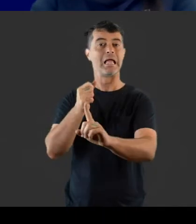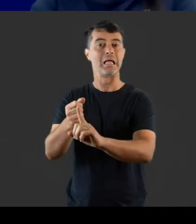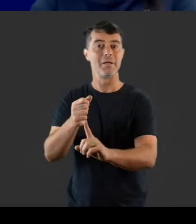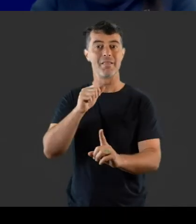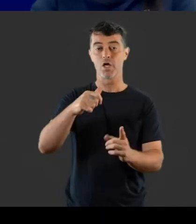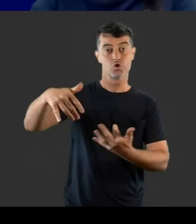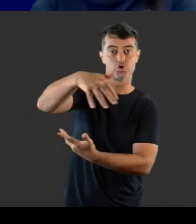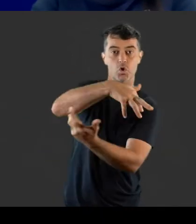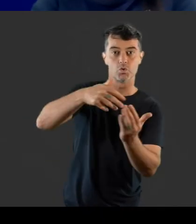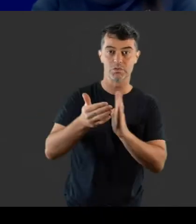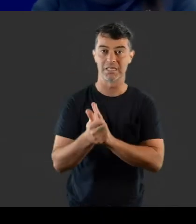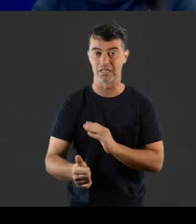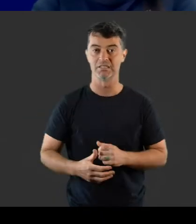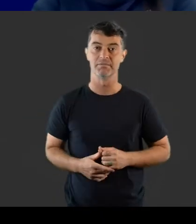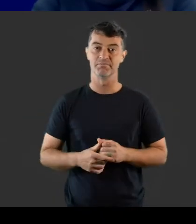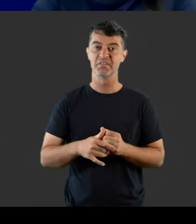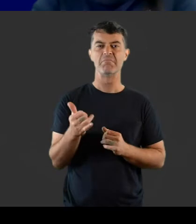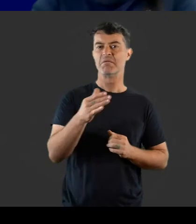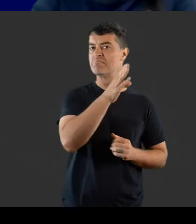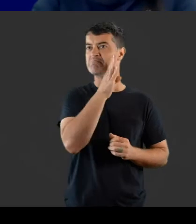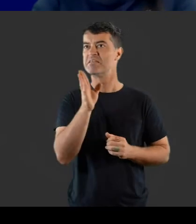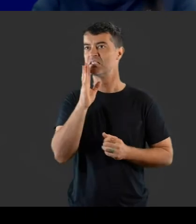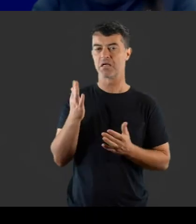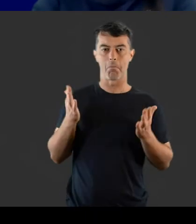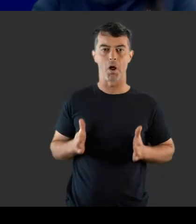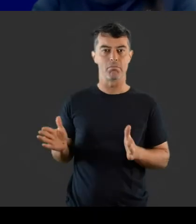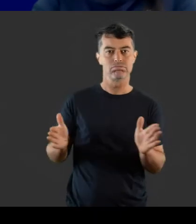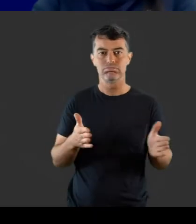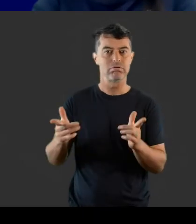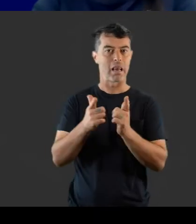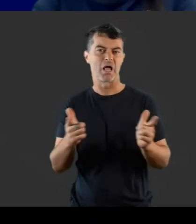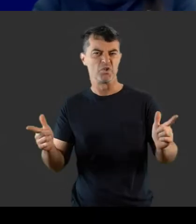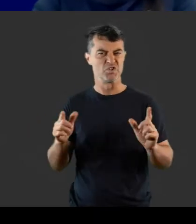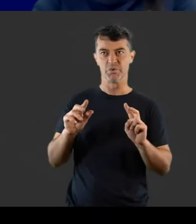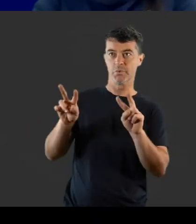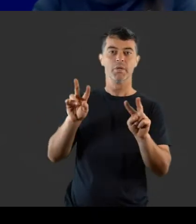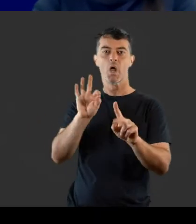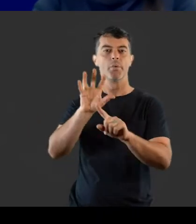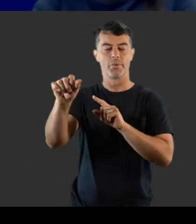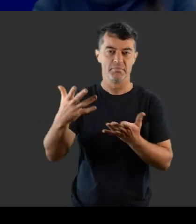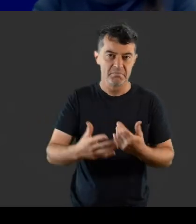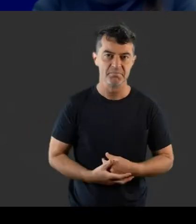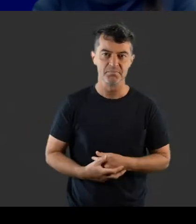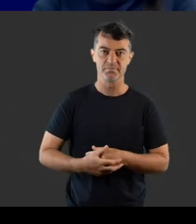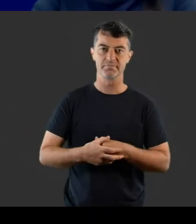also impact on the development of their social skills, as they may miss subtle body language clues.